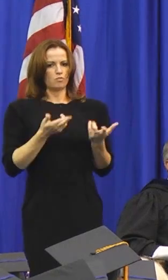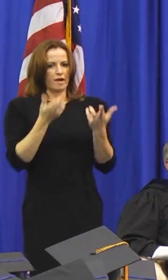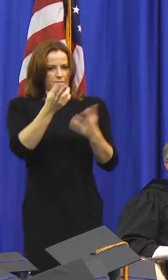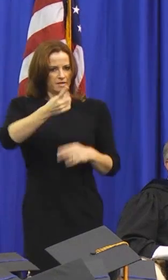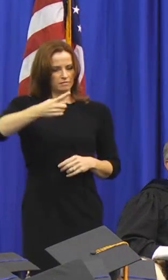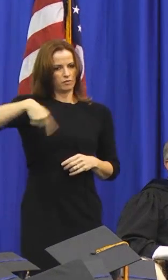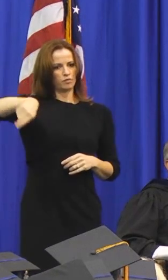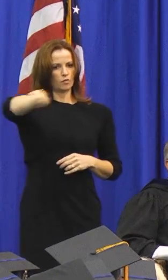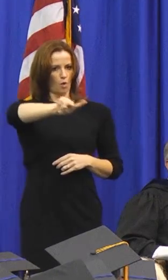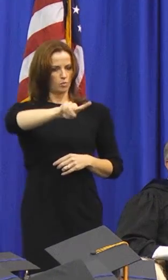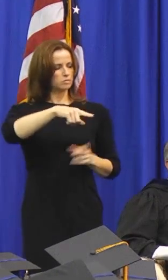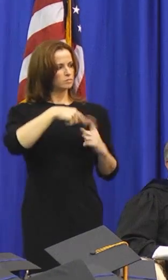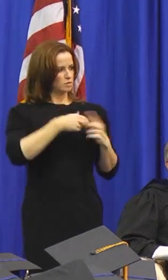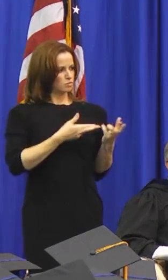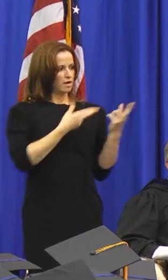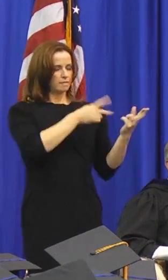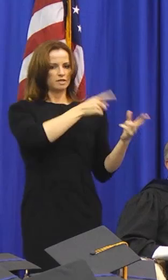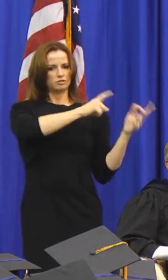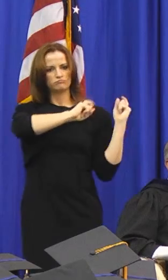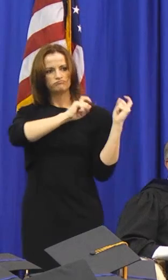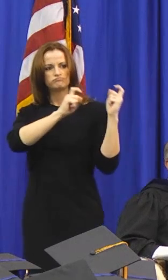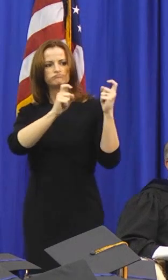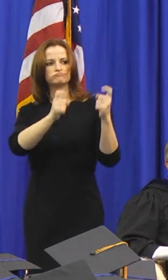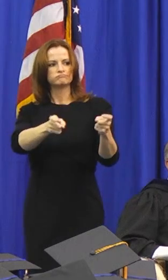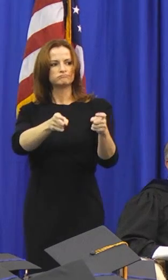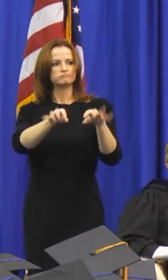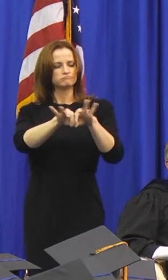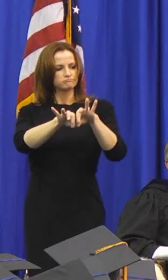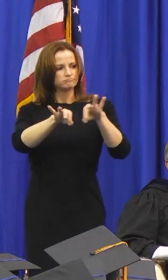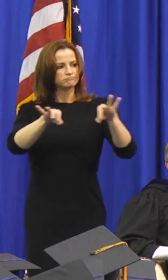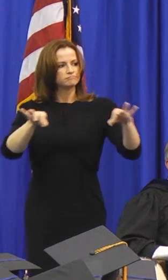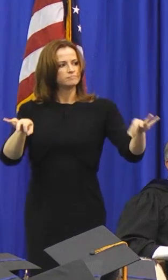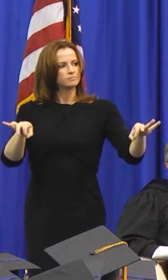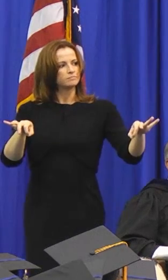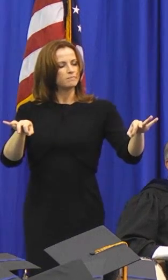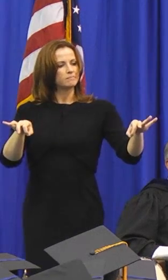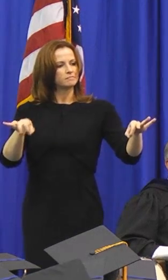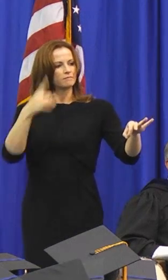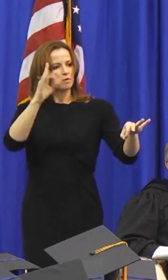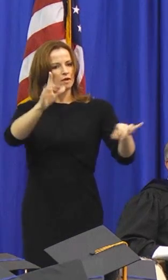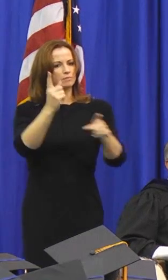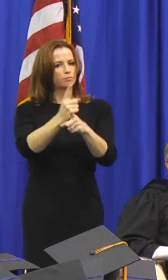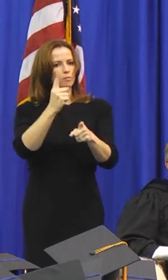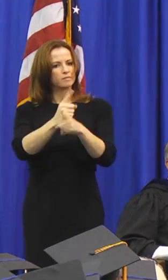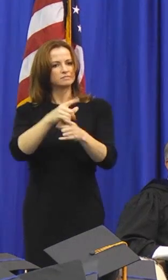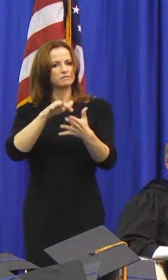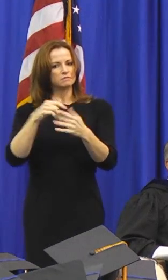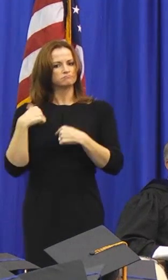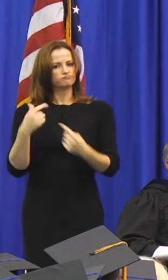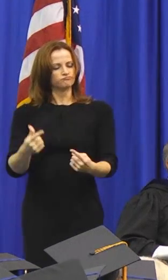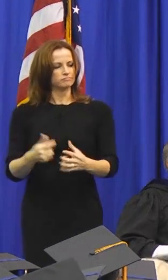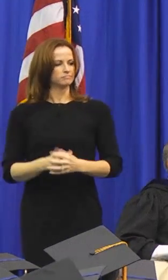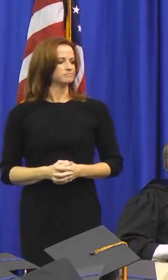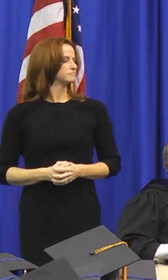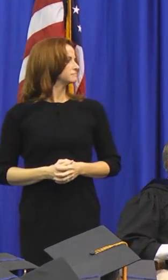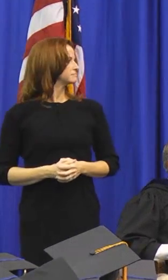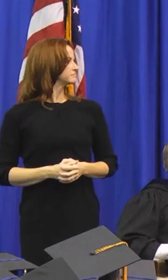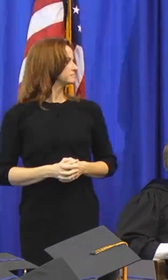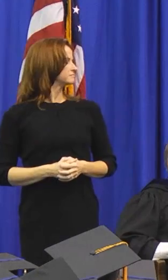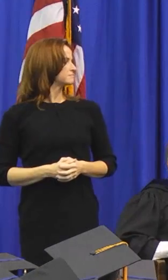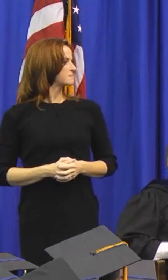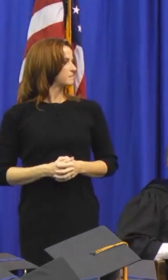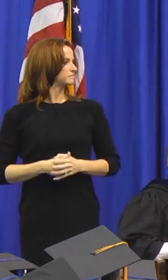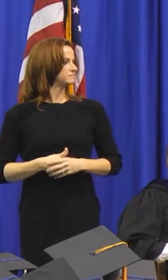candidates to you and request that you confer upon them the appropriate award.